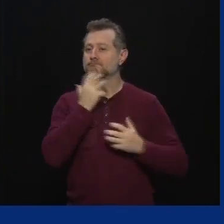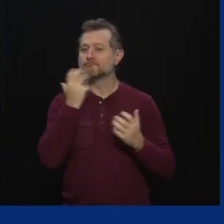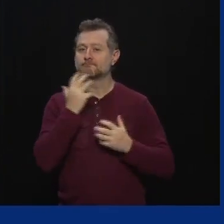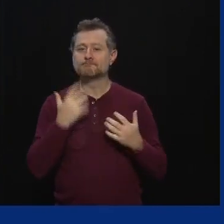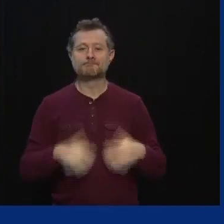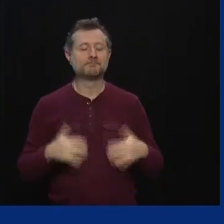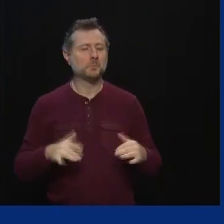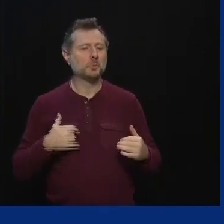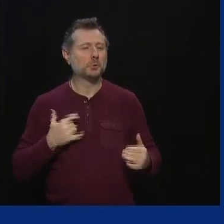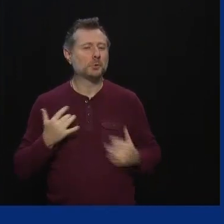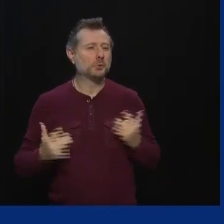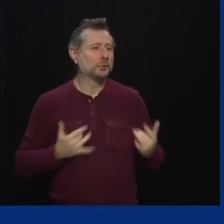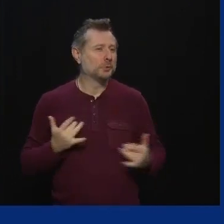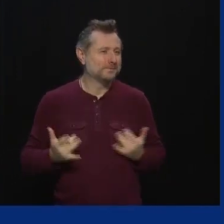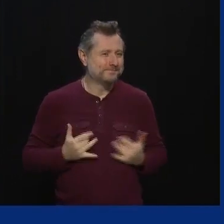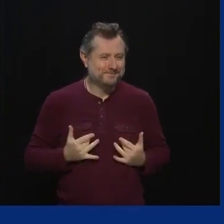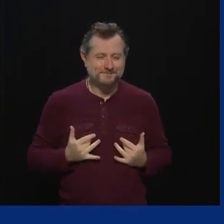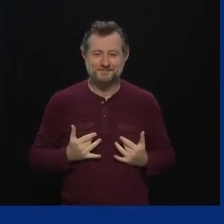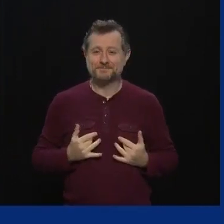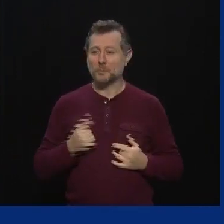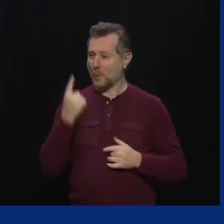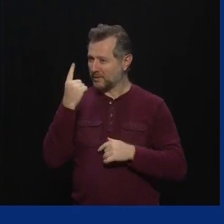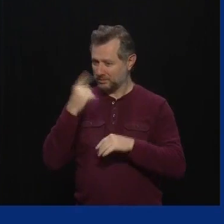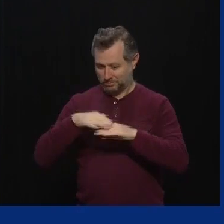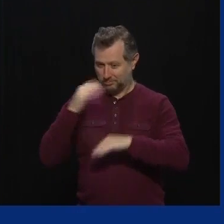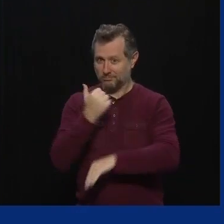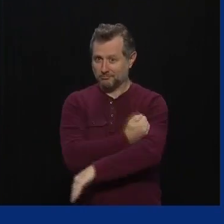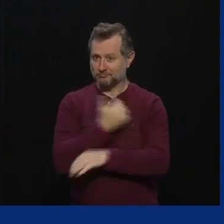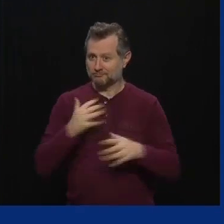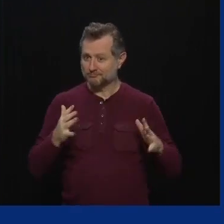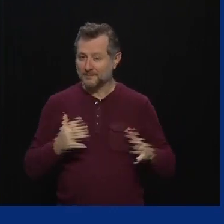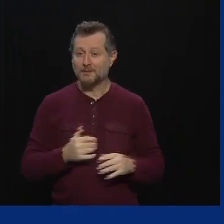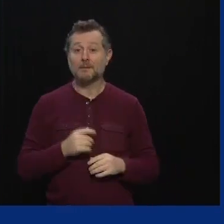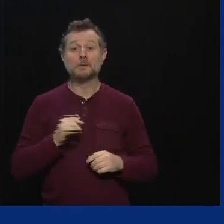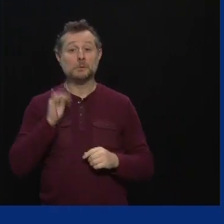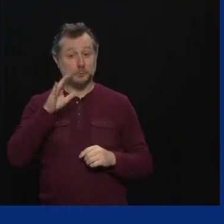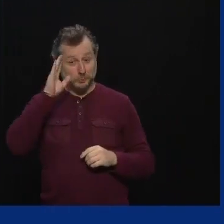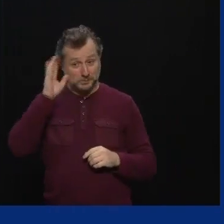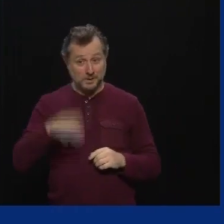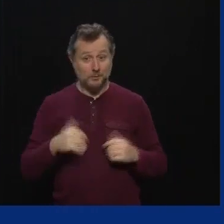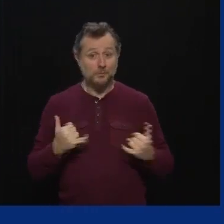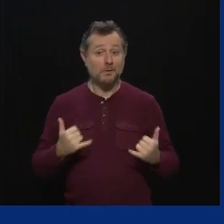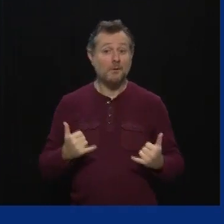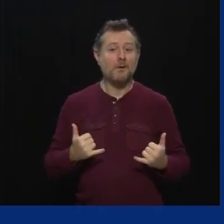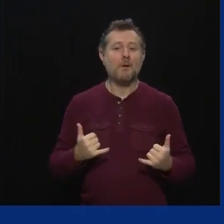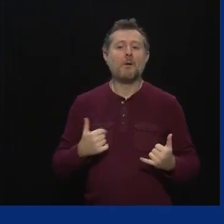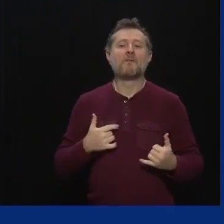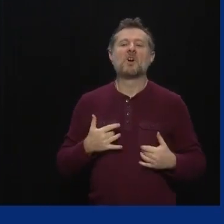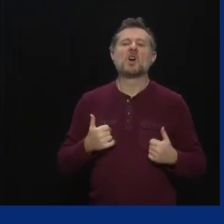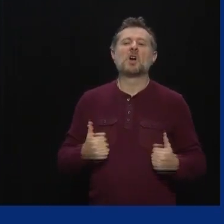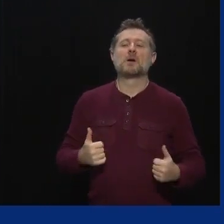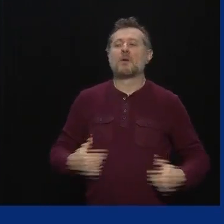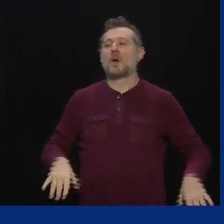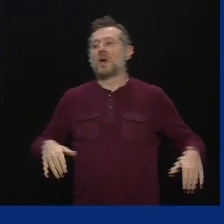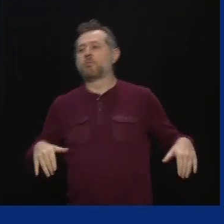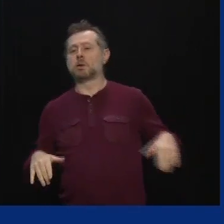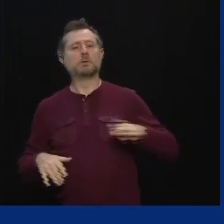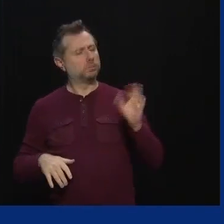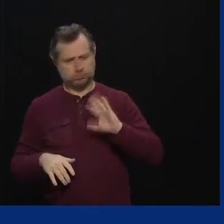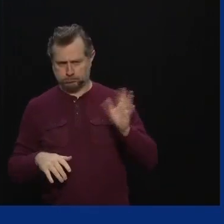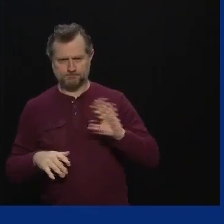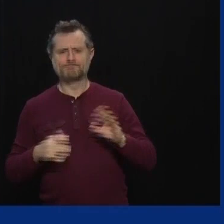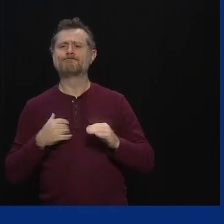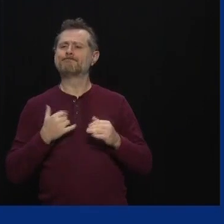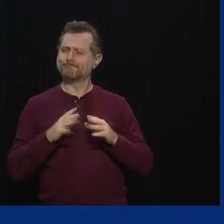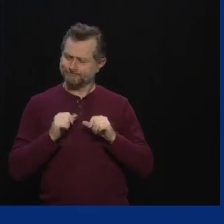about that. And of course, everybody knows me. It's like we don't rest on our laurels even a second. So the next words were, "Let's hit 90. Let's keep it going,"